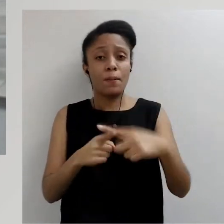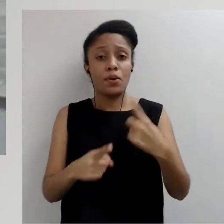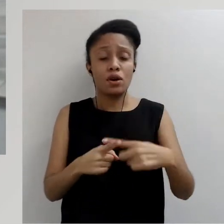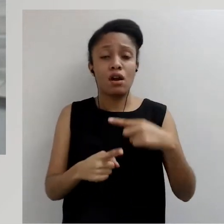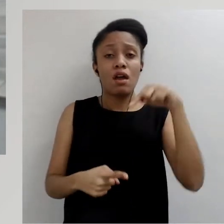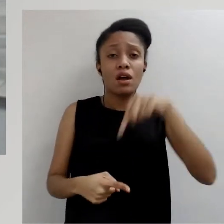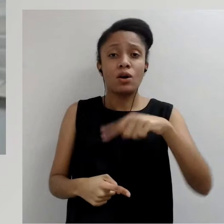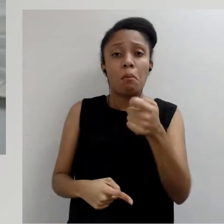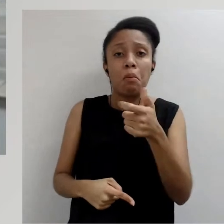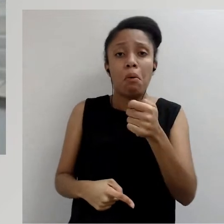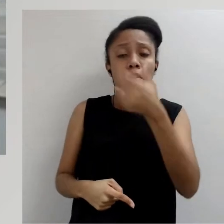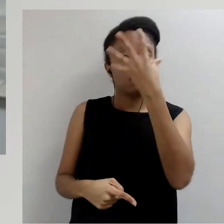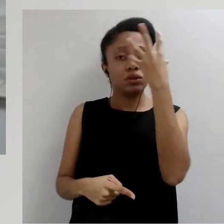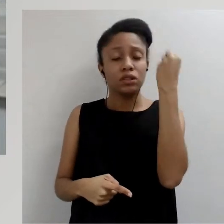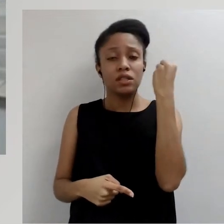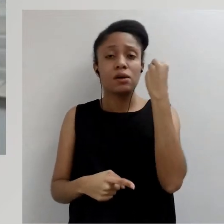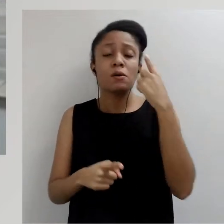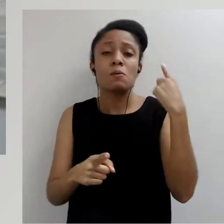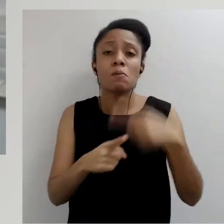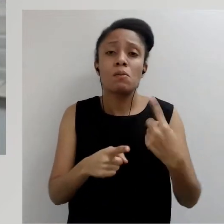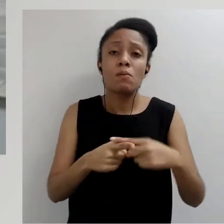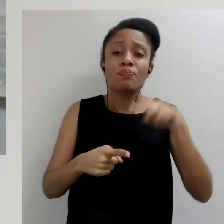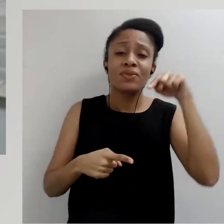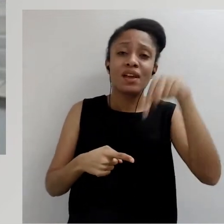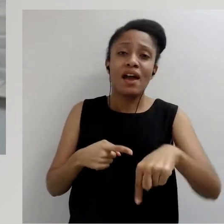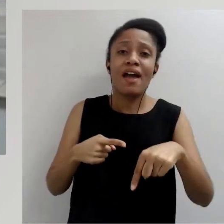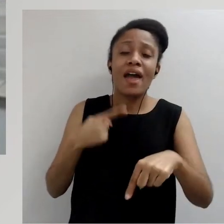that although we have this difficulty